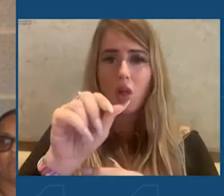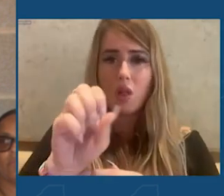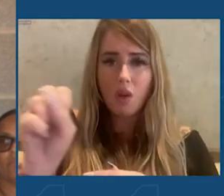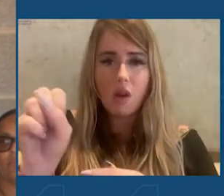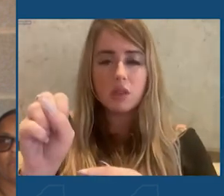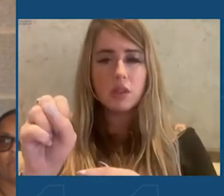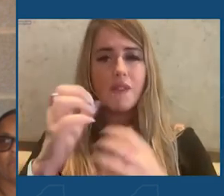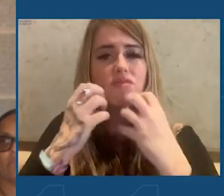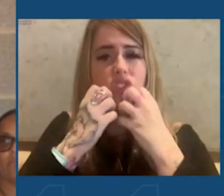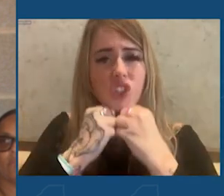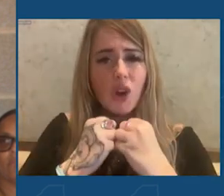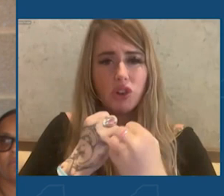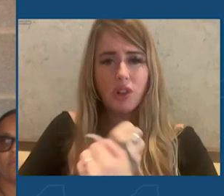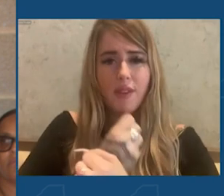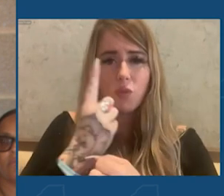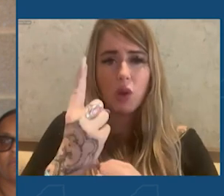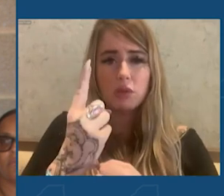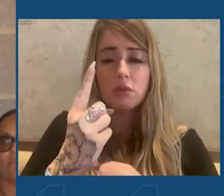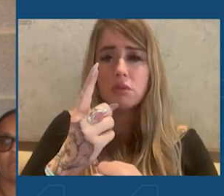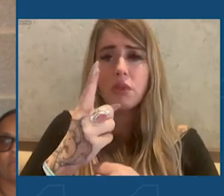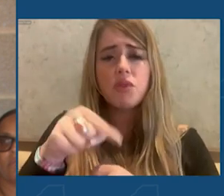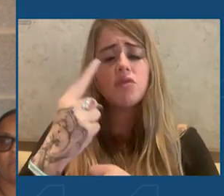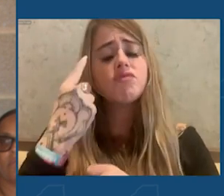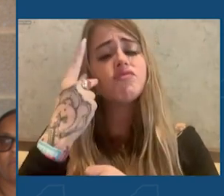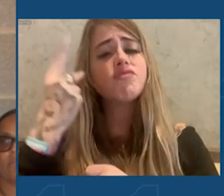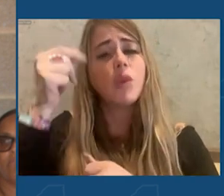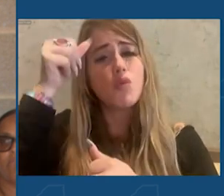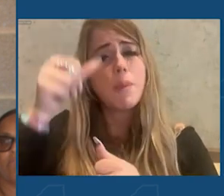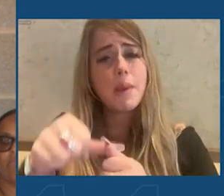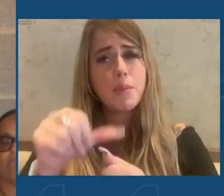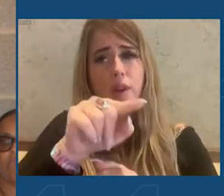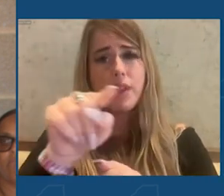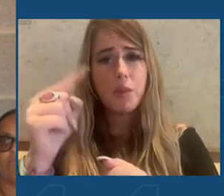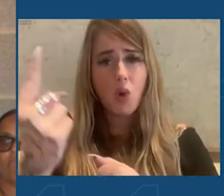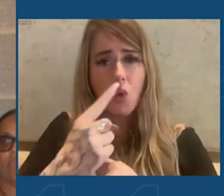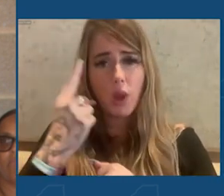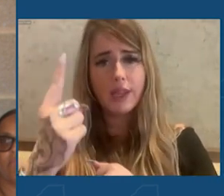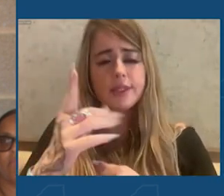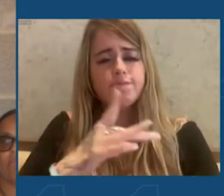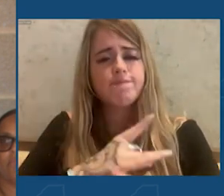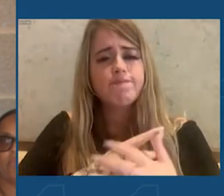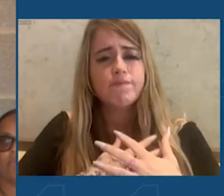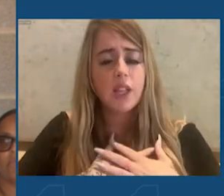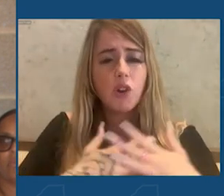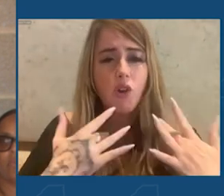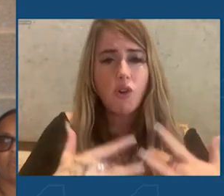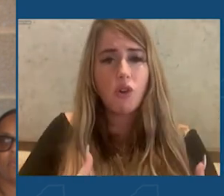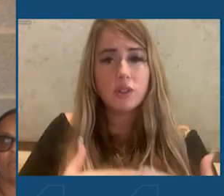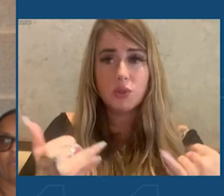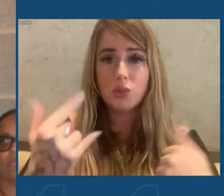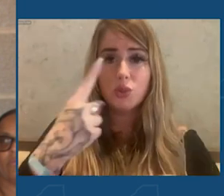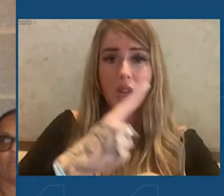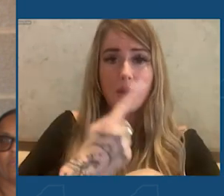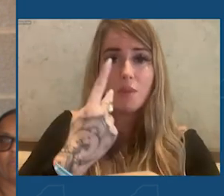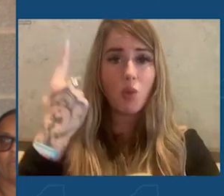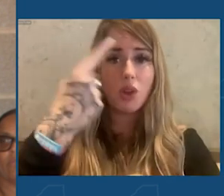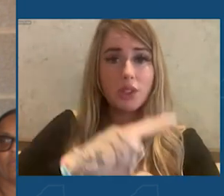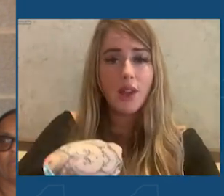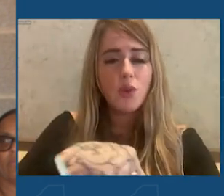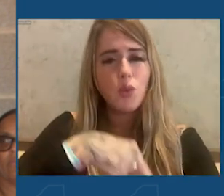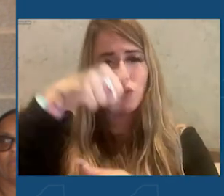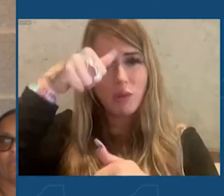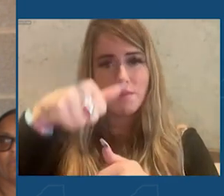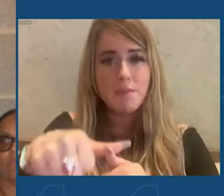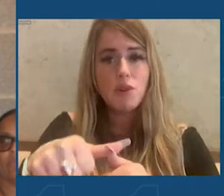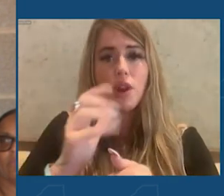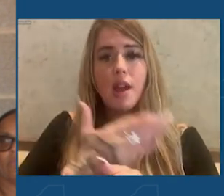one. Forever in their memory remains etched in our hearts. On this Memorial Day, we pay homage to our lost